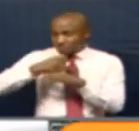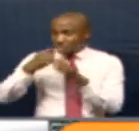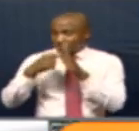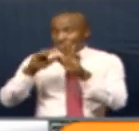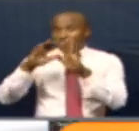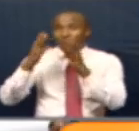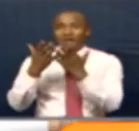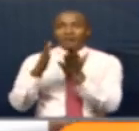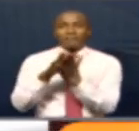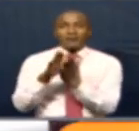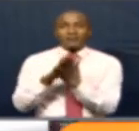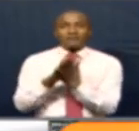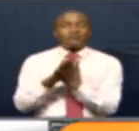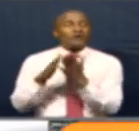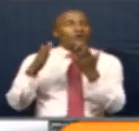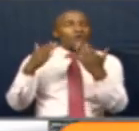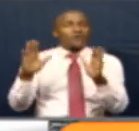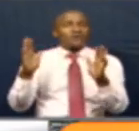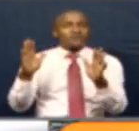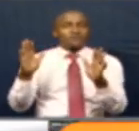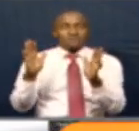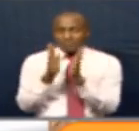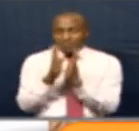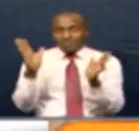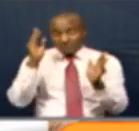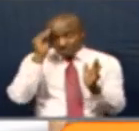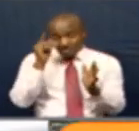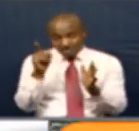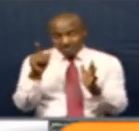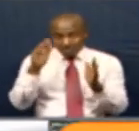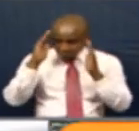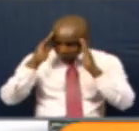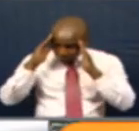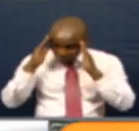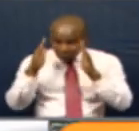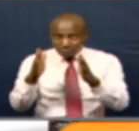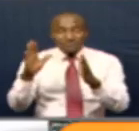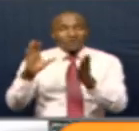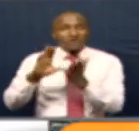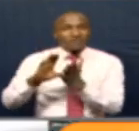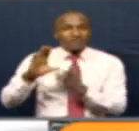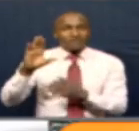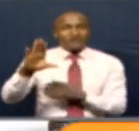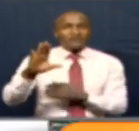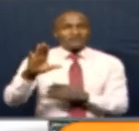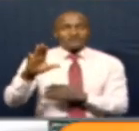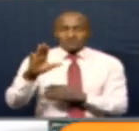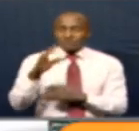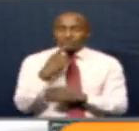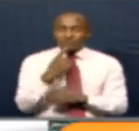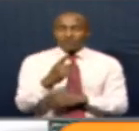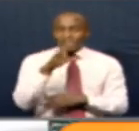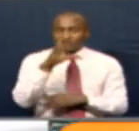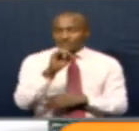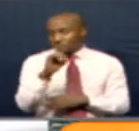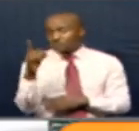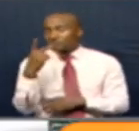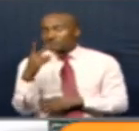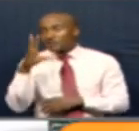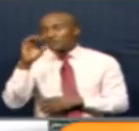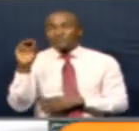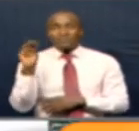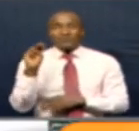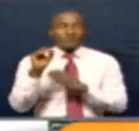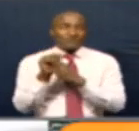Mm-hmm. It's already public knowledge that they have committed to finance between $150 to $250